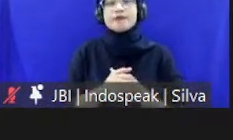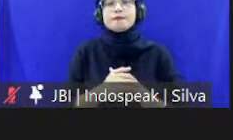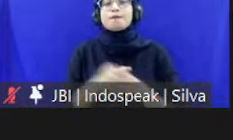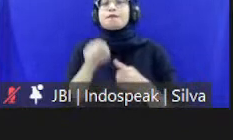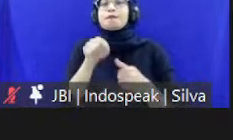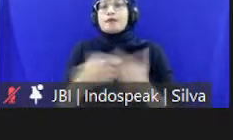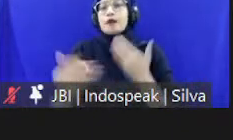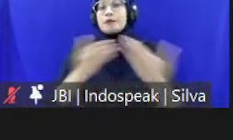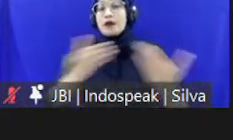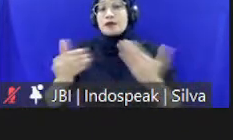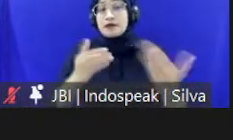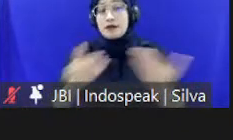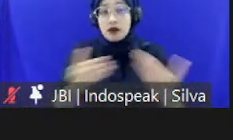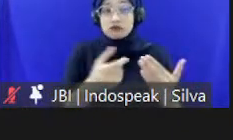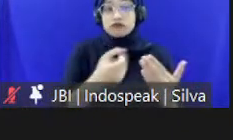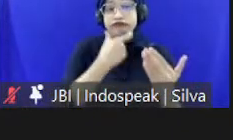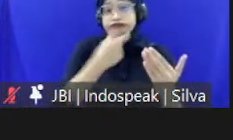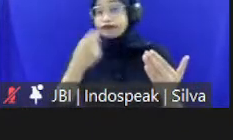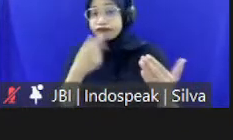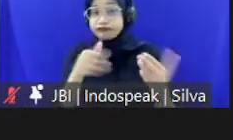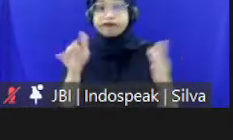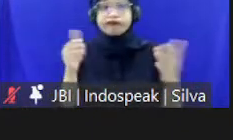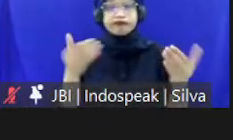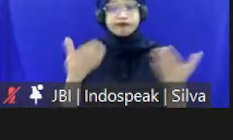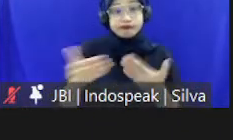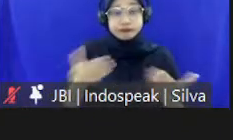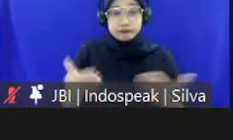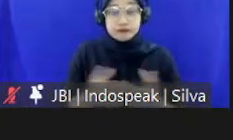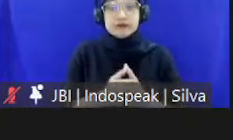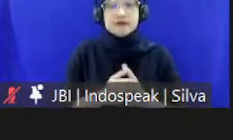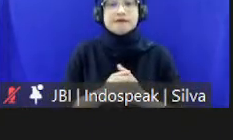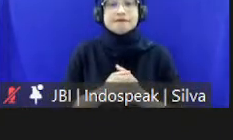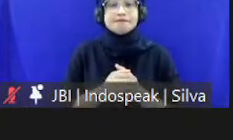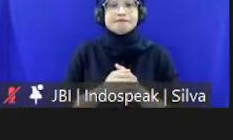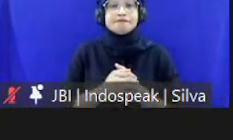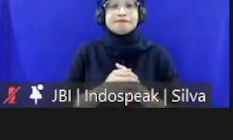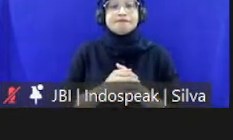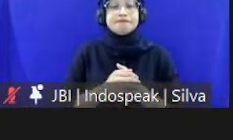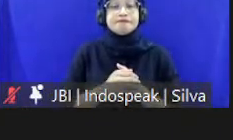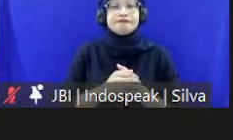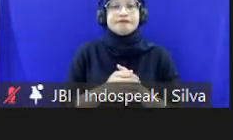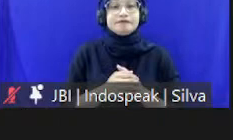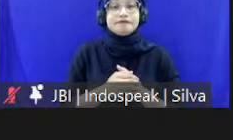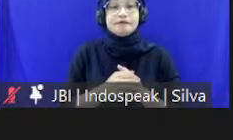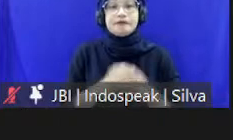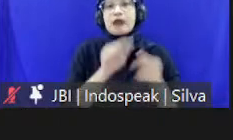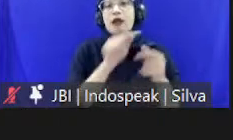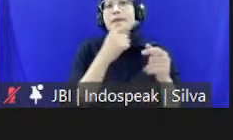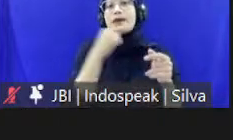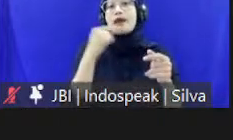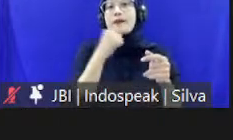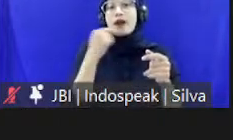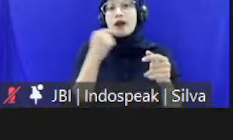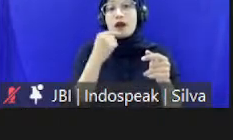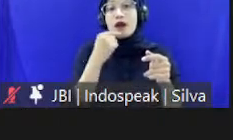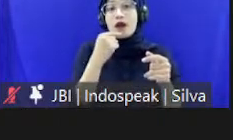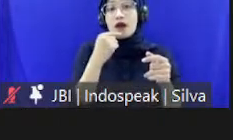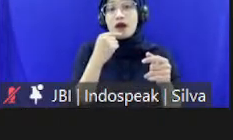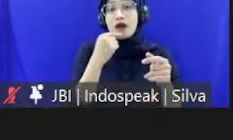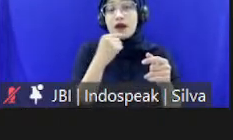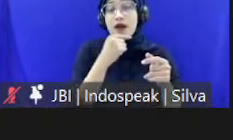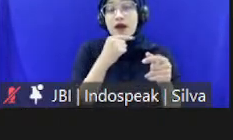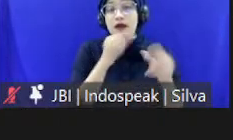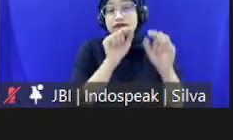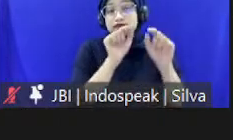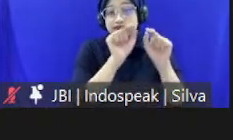were cross-subsidizing, and I've color-coded them for you here. And so these are the ones that are the same color are products made